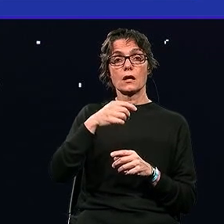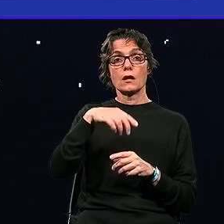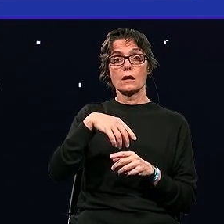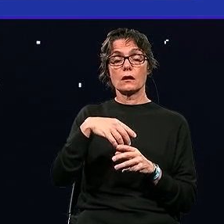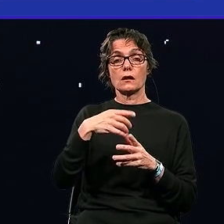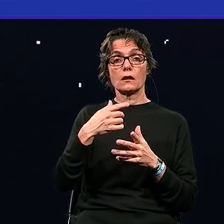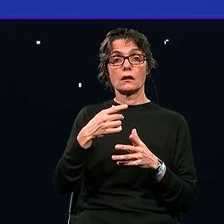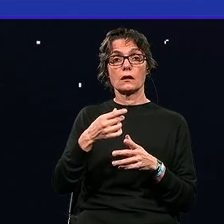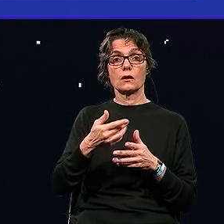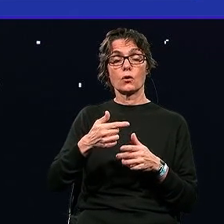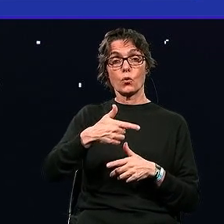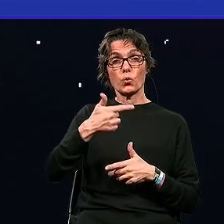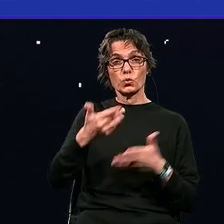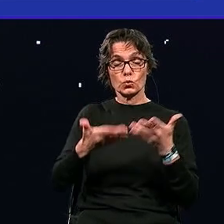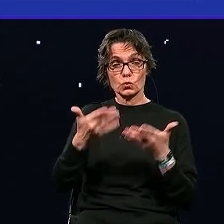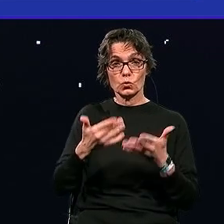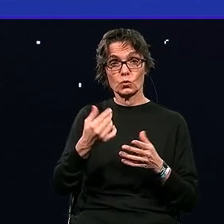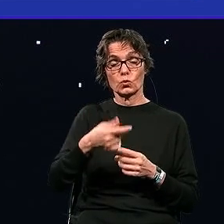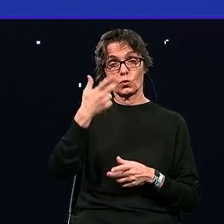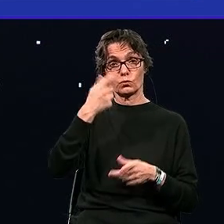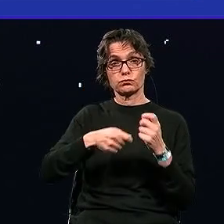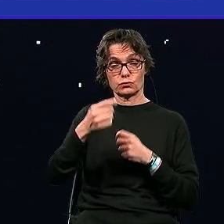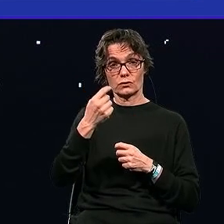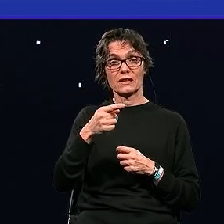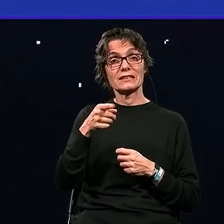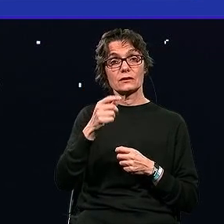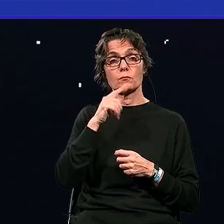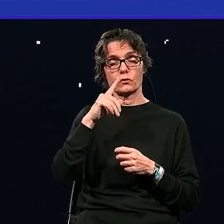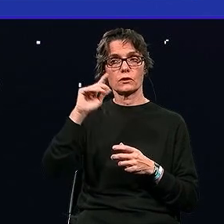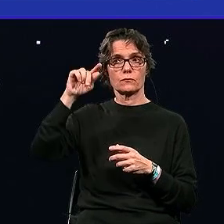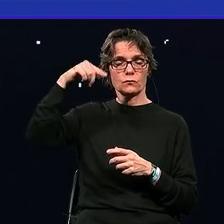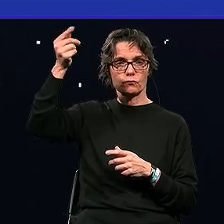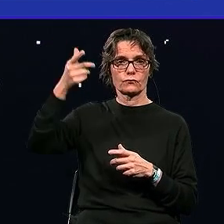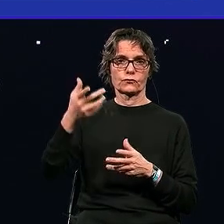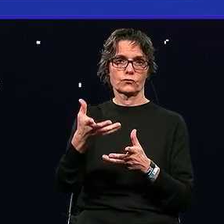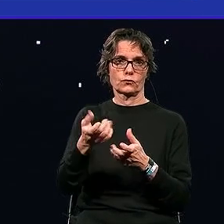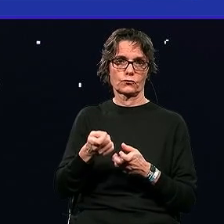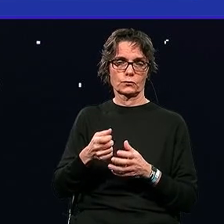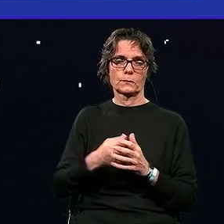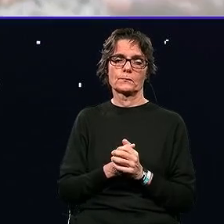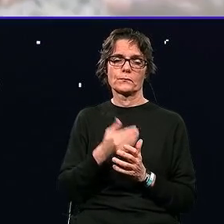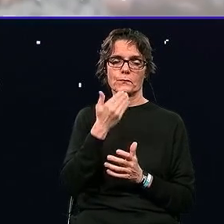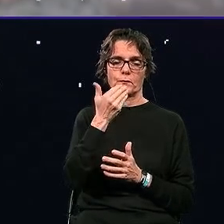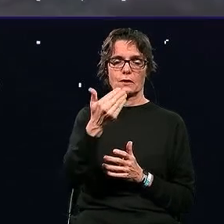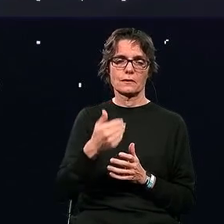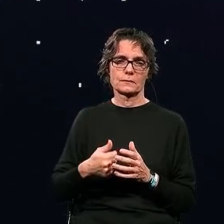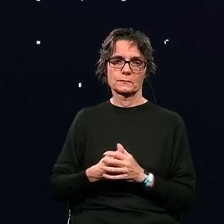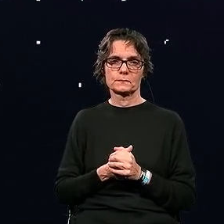every ton of carbon we save now is a ton that we can use in the future. Thank you.